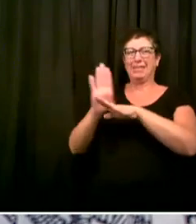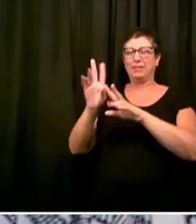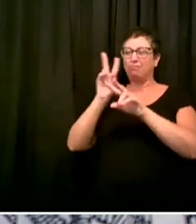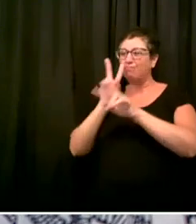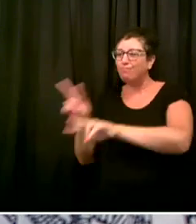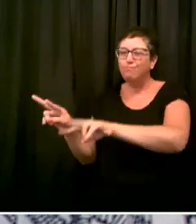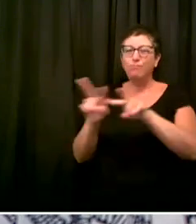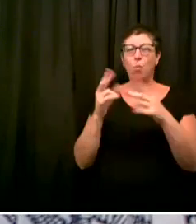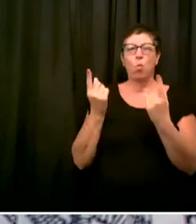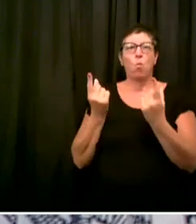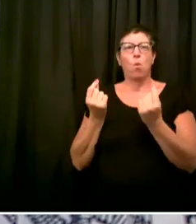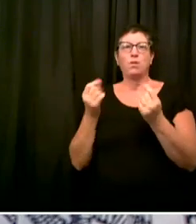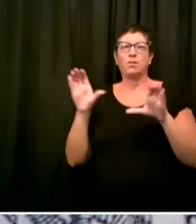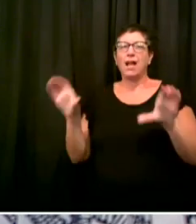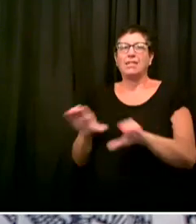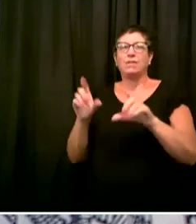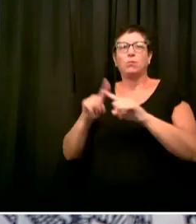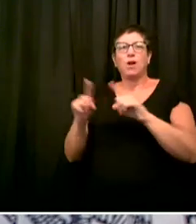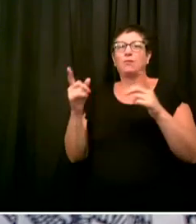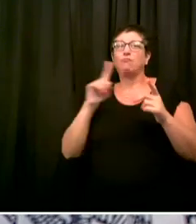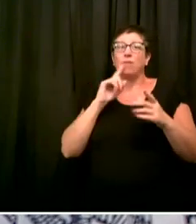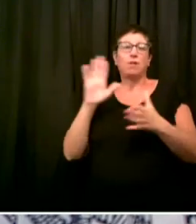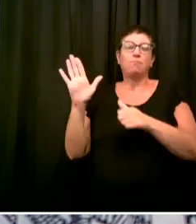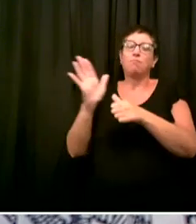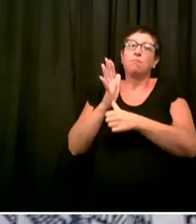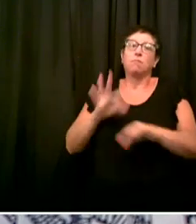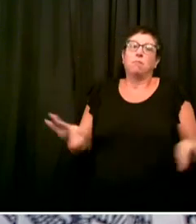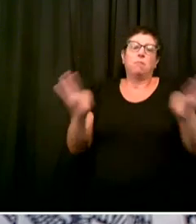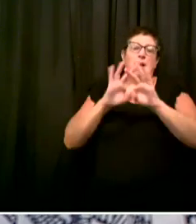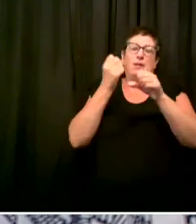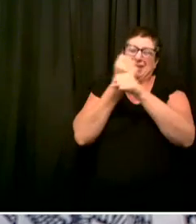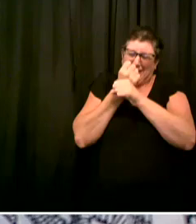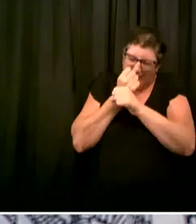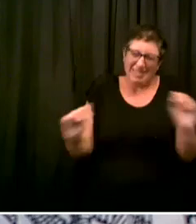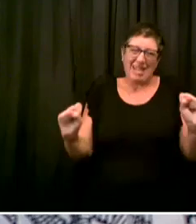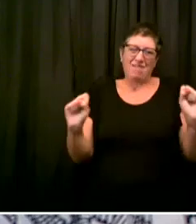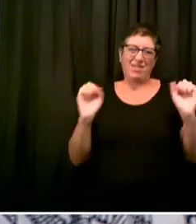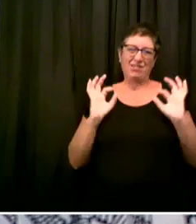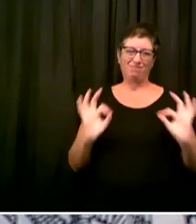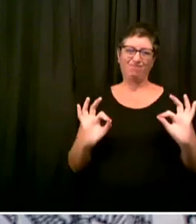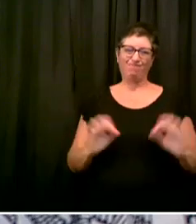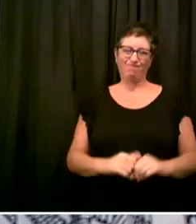For our last question, we're going to go back to Steve from Westwood One News.